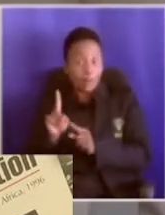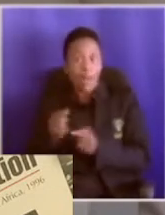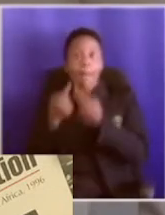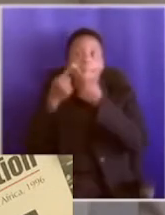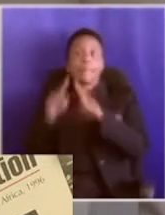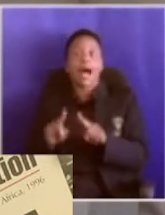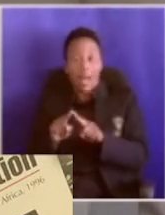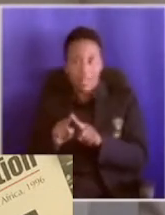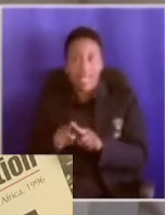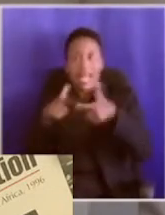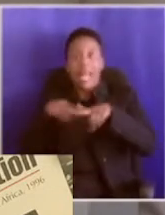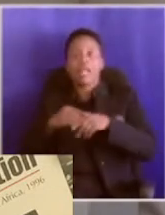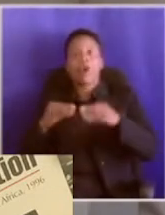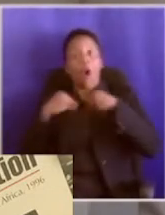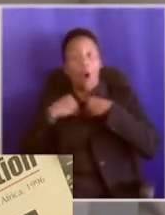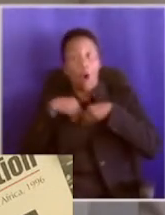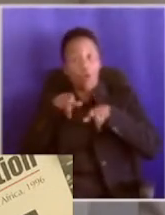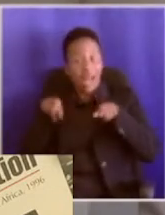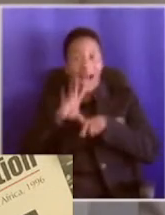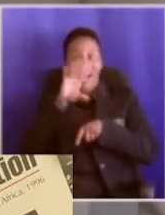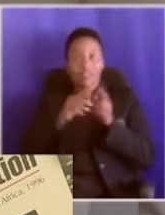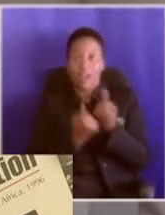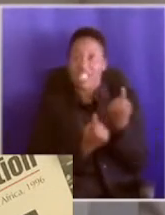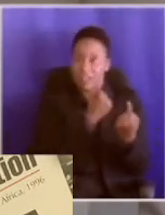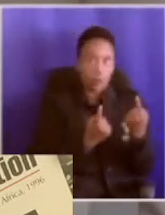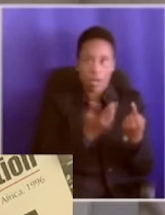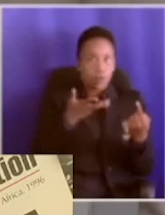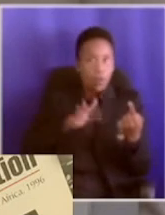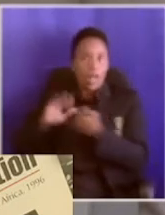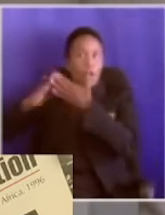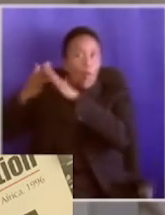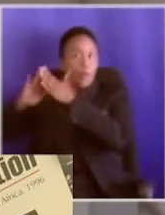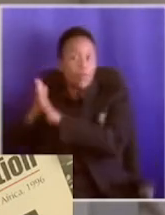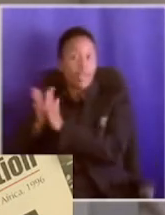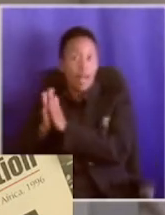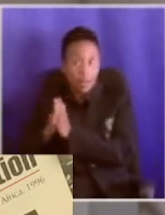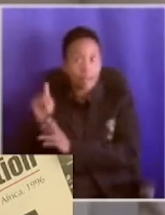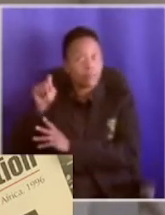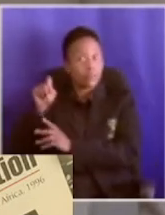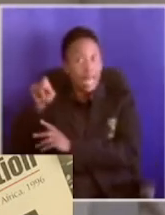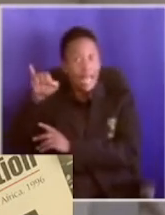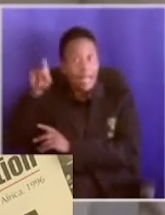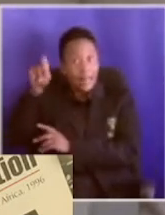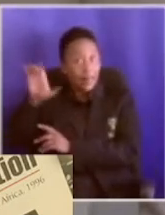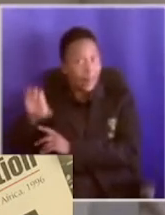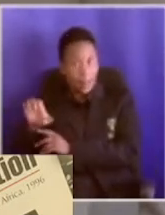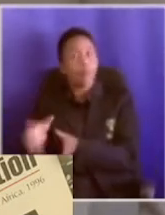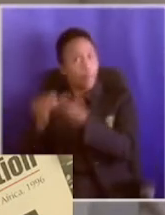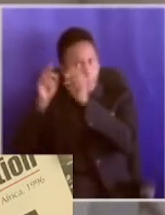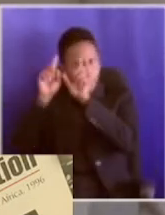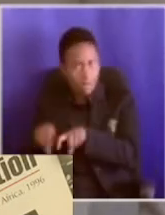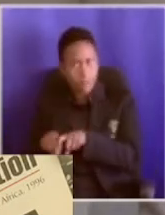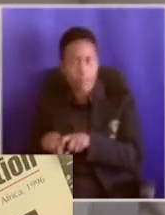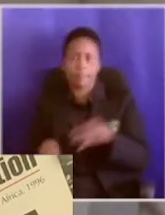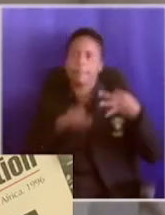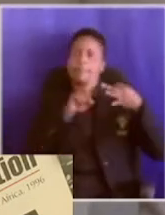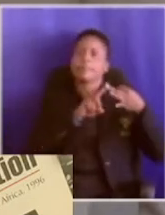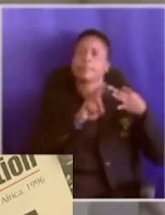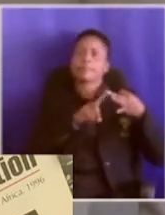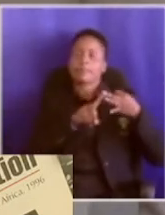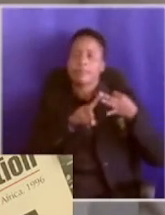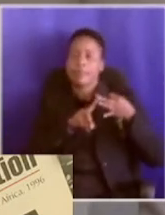landowner opts for individual rather than communal title, they must get it. Third,